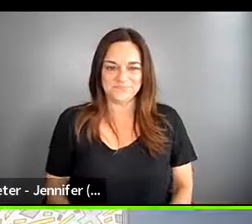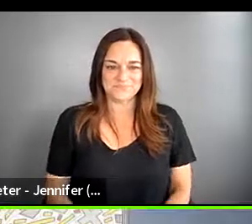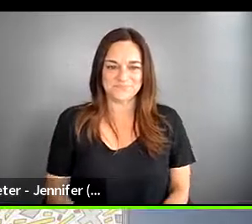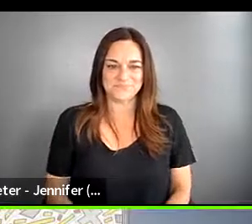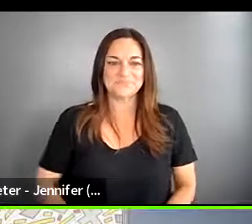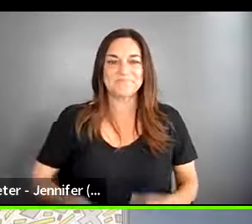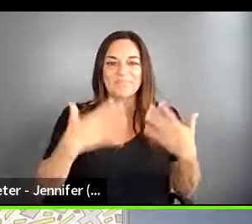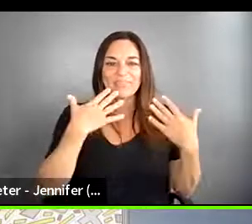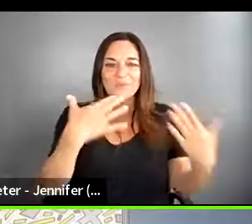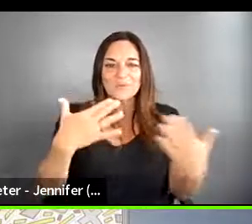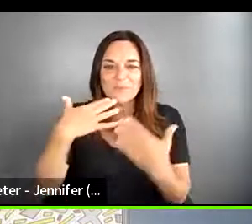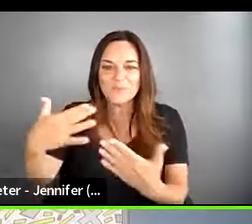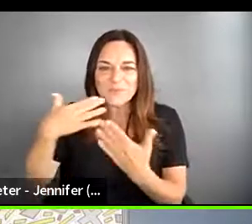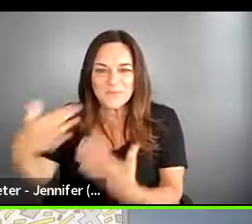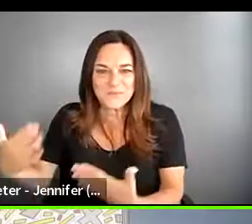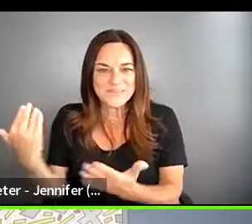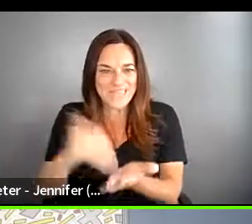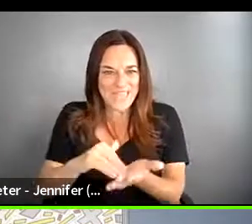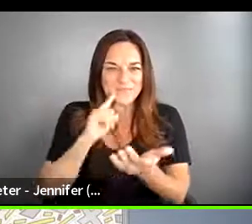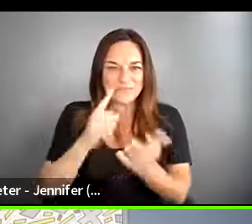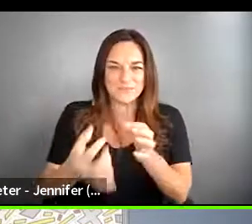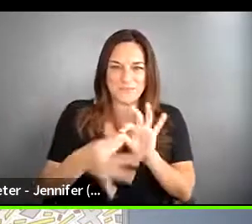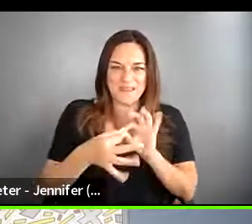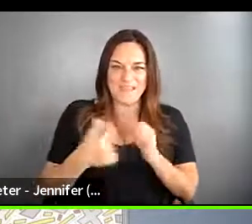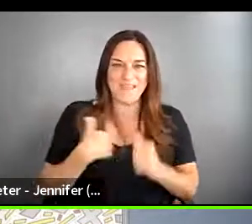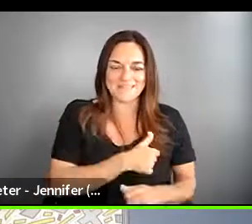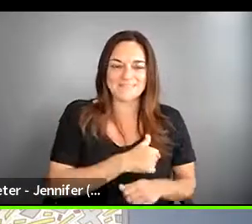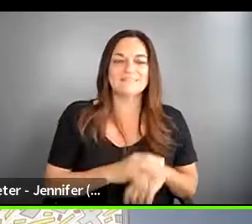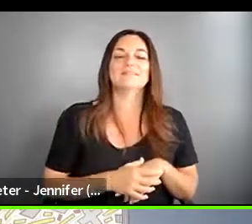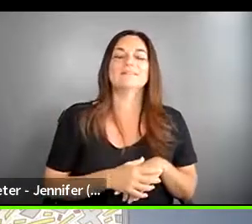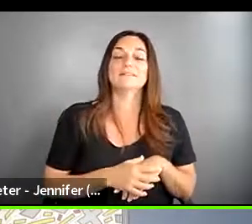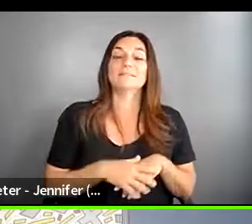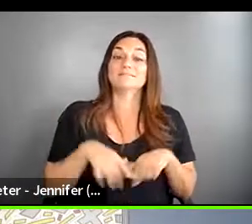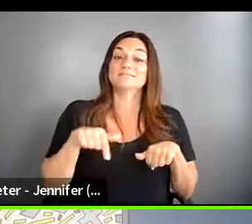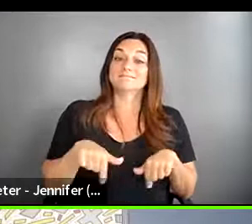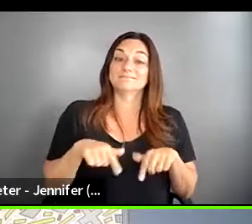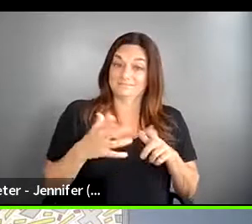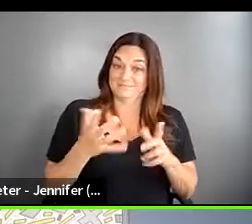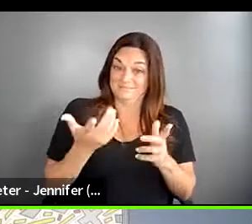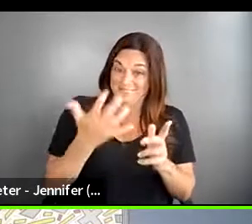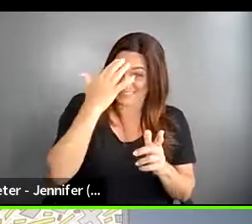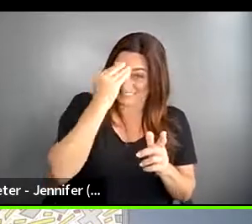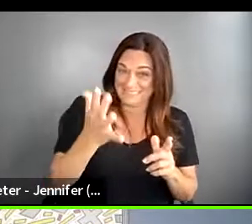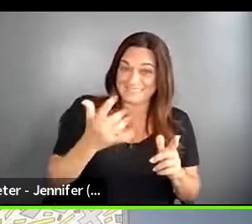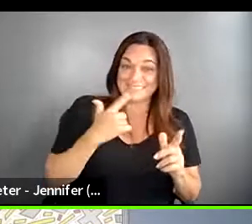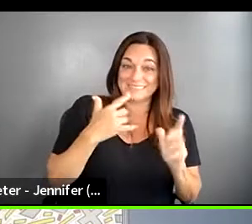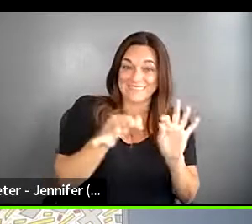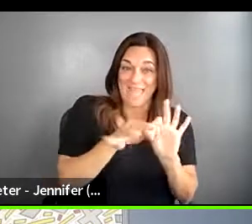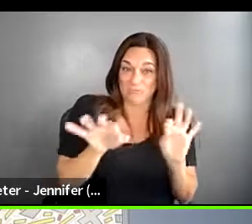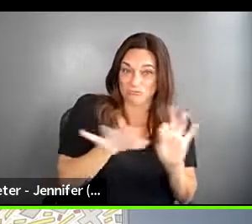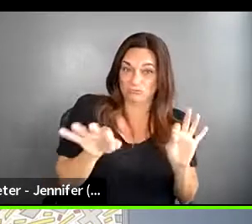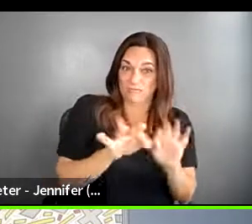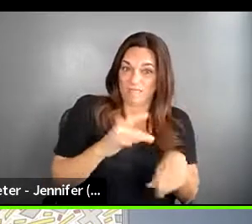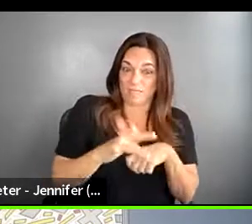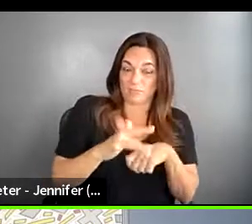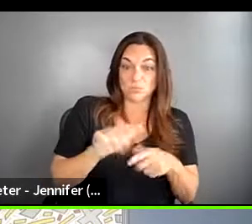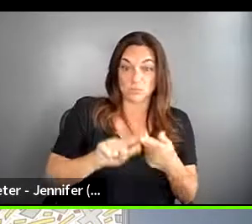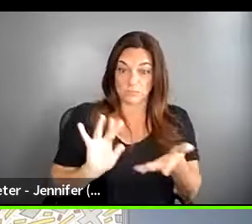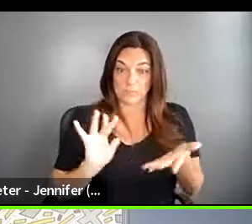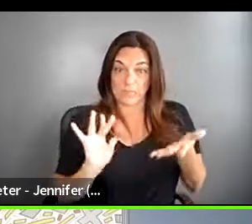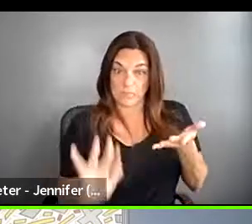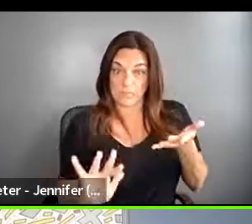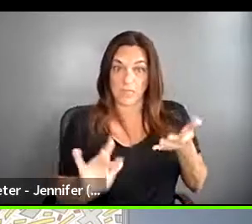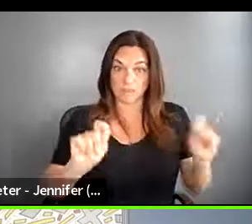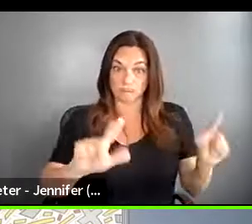Thank you once again for joining us. Just some housekeeping. Please note that closed captioning is available. To activate, simply select closed